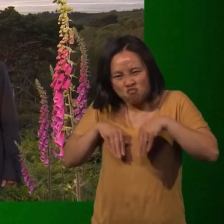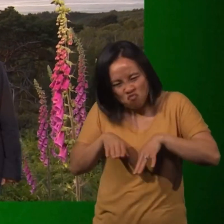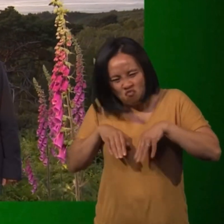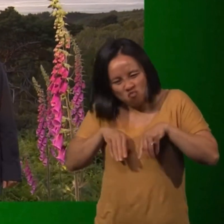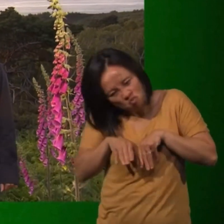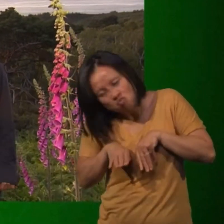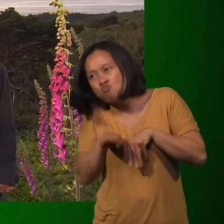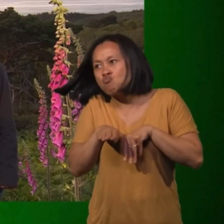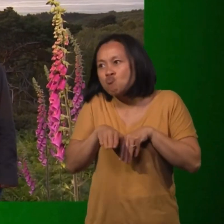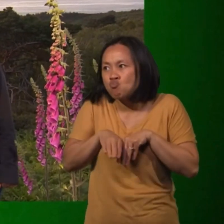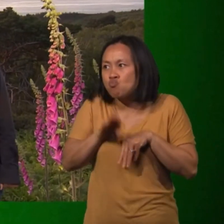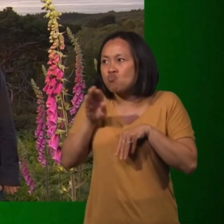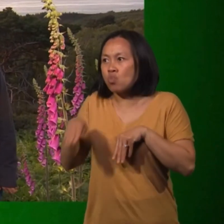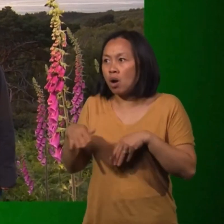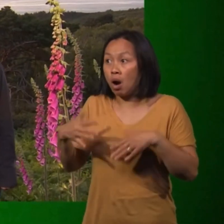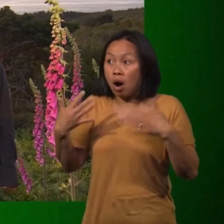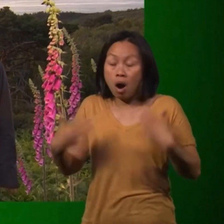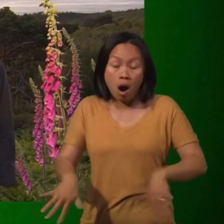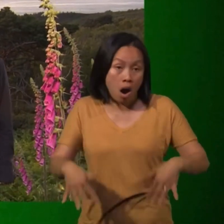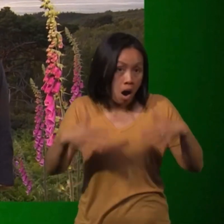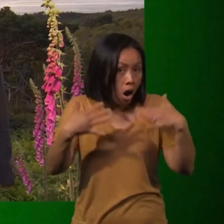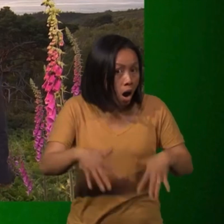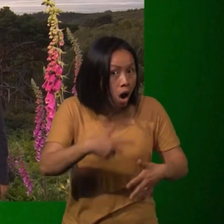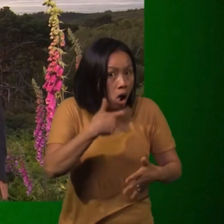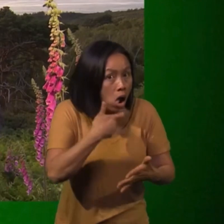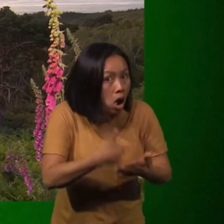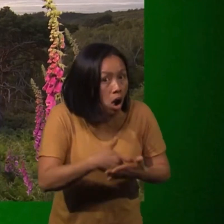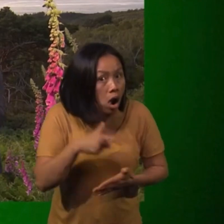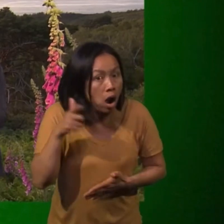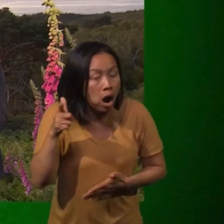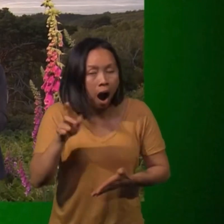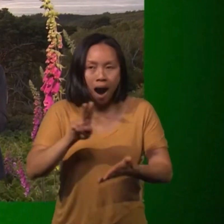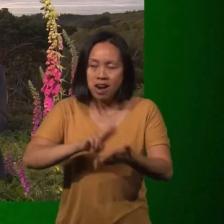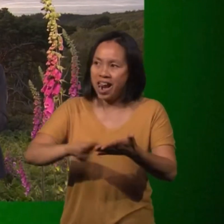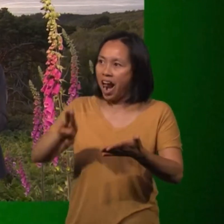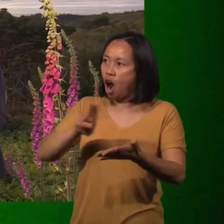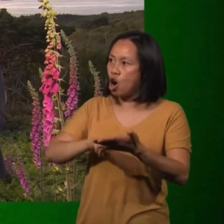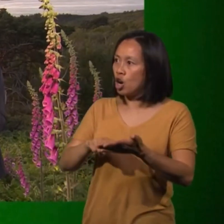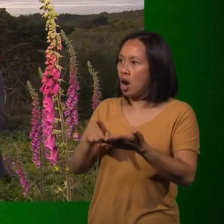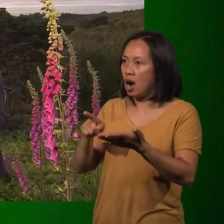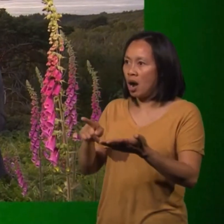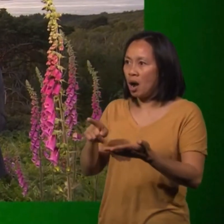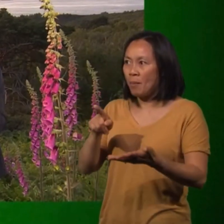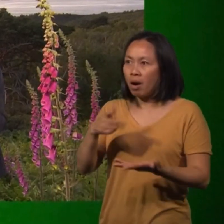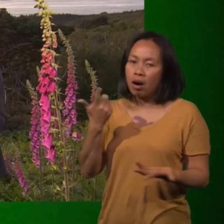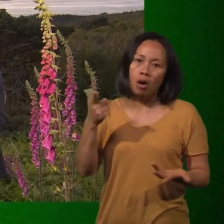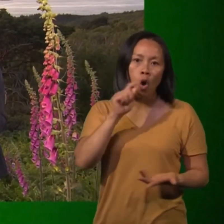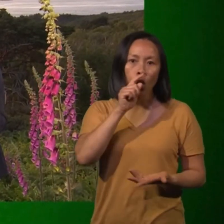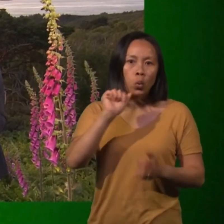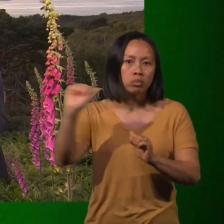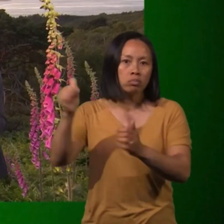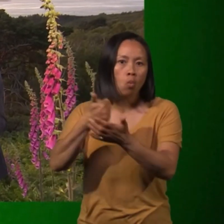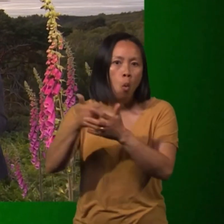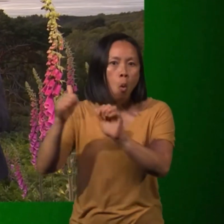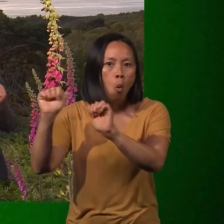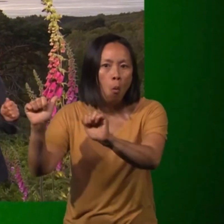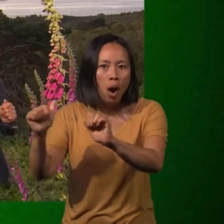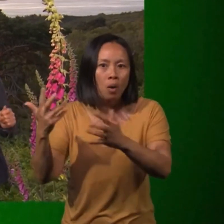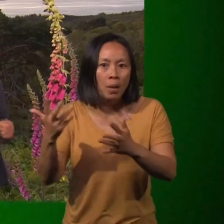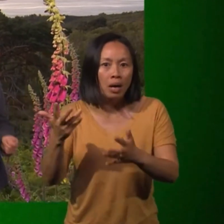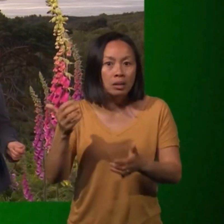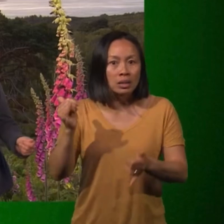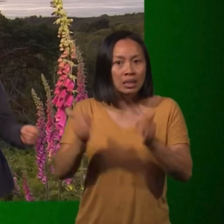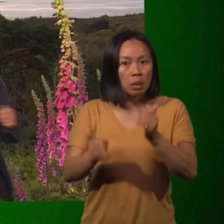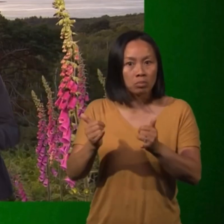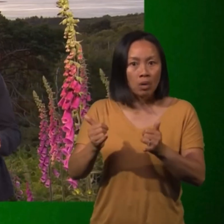phenomenal. Absolutely amazing nature sometimes. OK, but it's not the cuckoo that always has its own way, because sometimes the